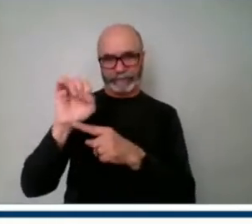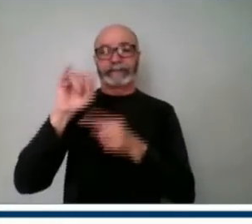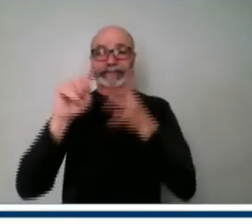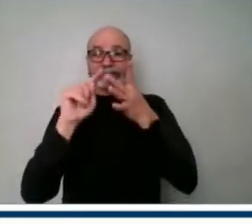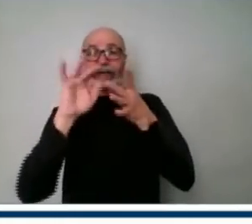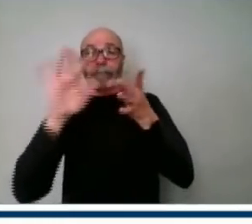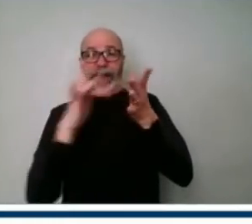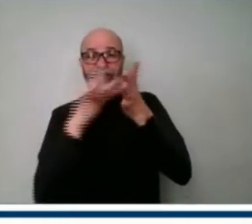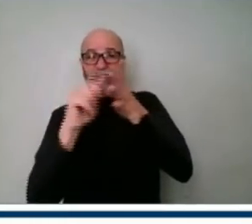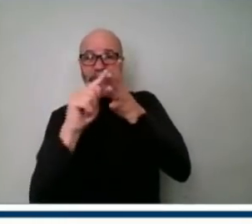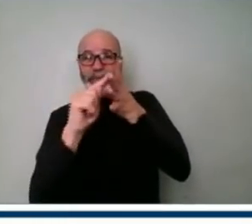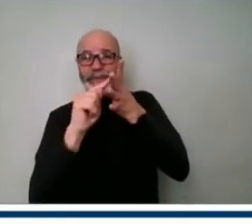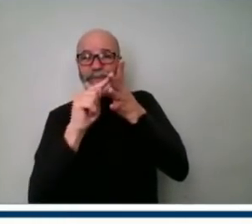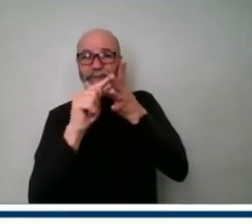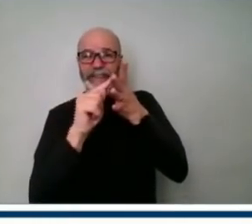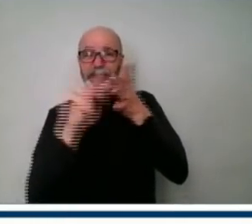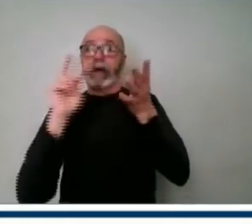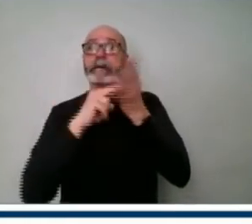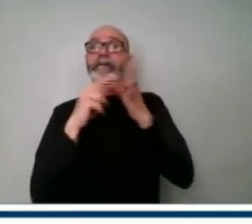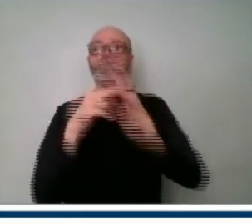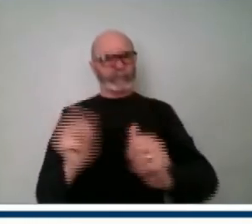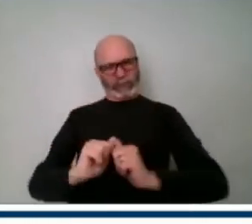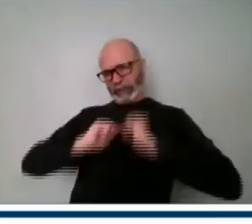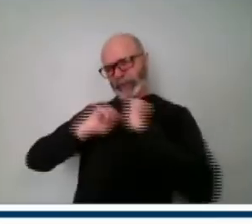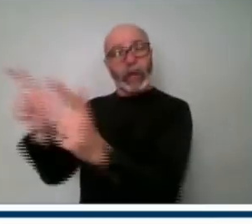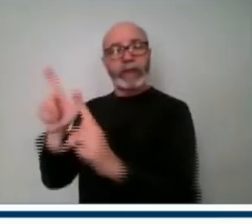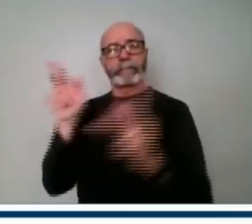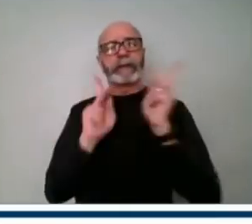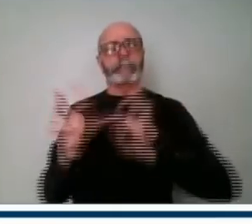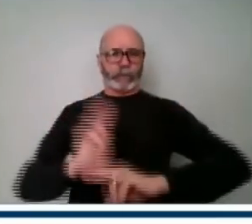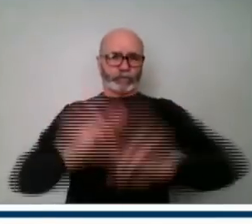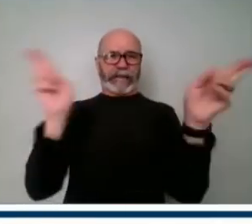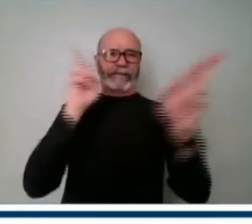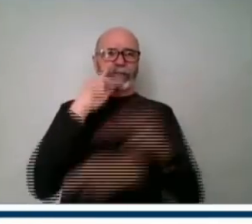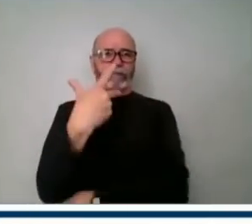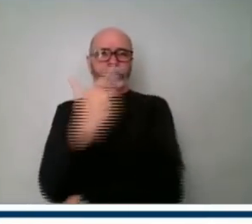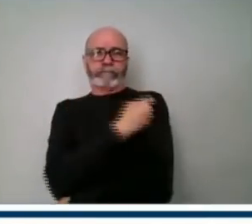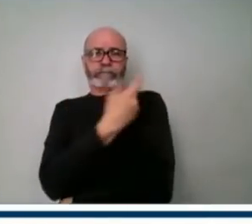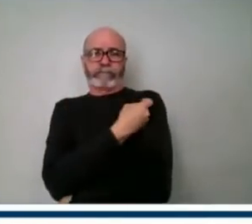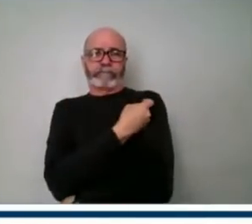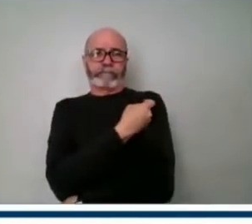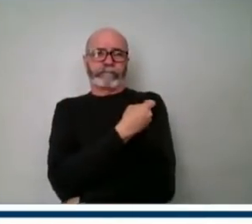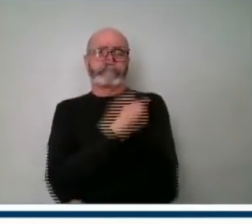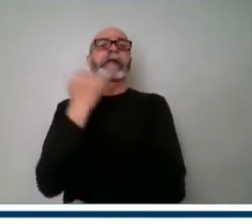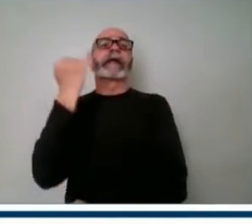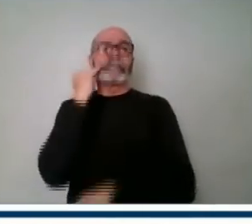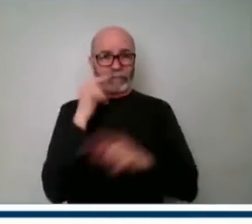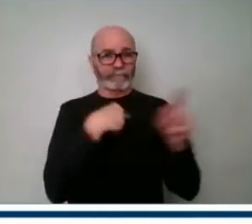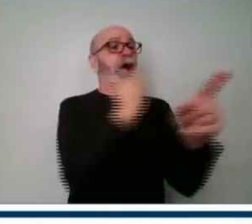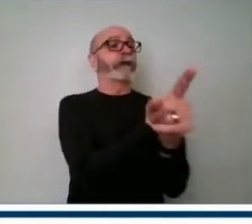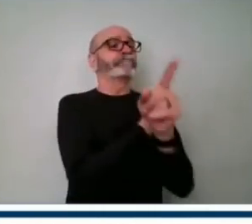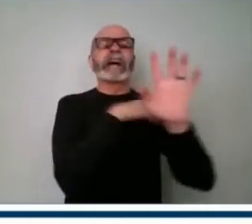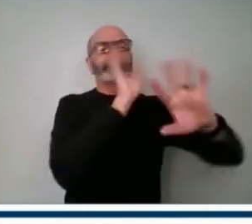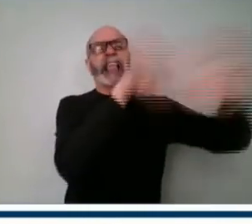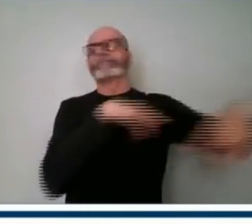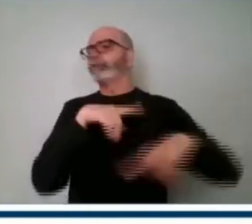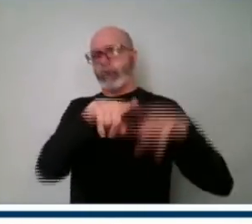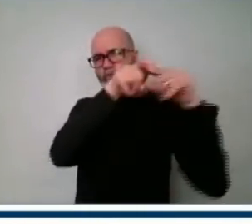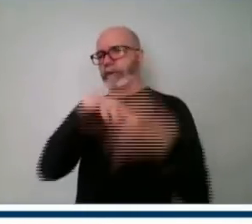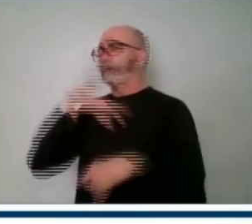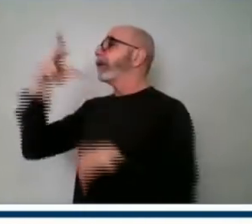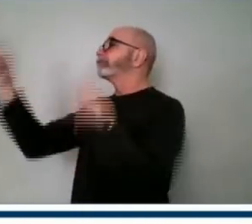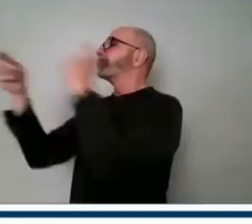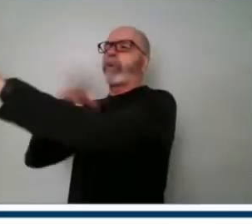vaccinated. If we start to accommodate different medical conditions and others, that slows us down. We're in the fortunate position, it's not just